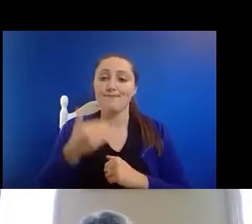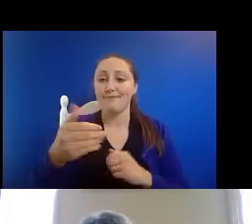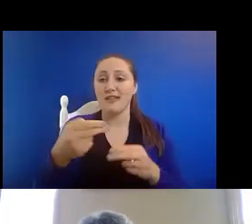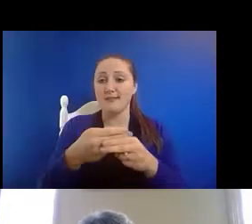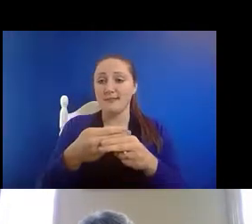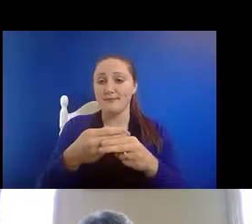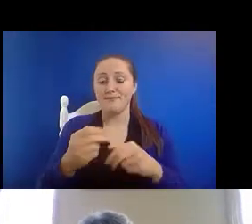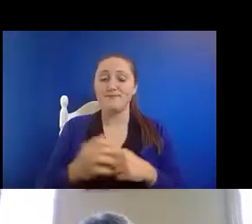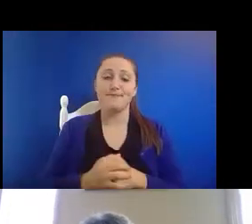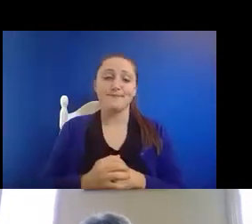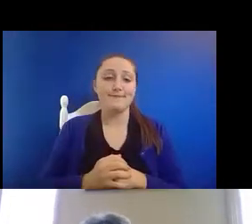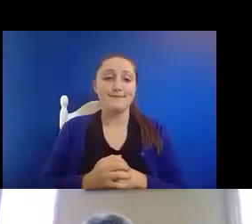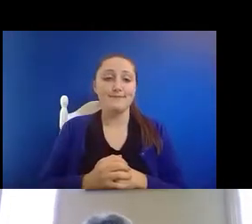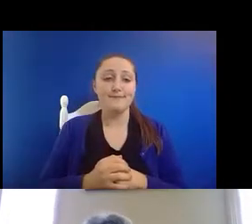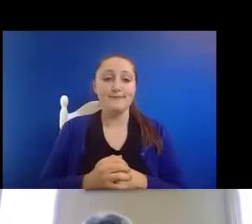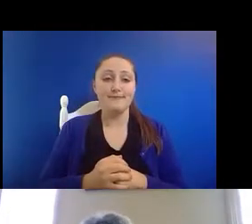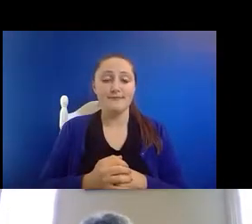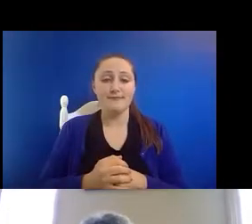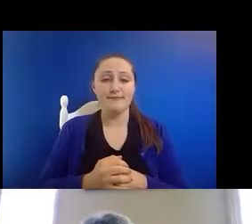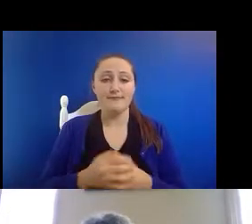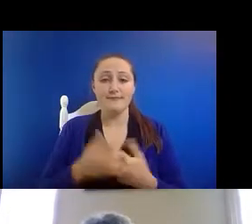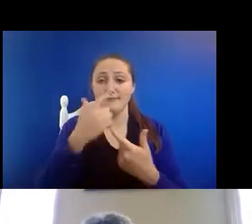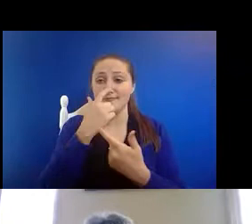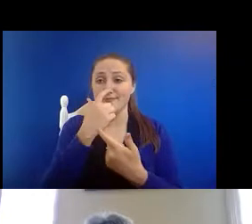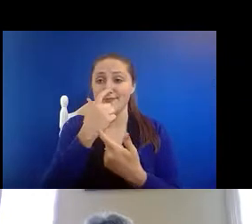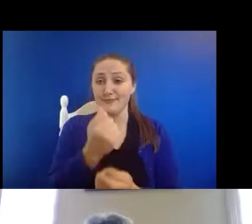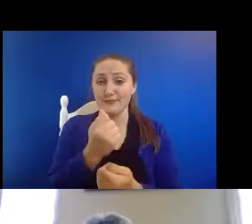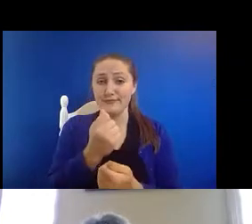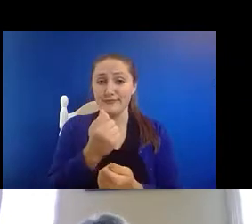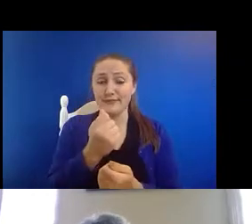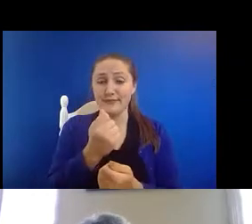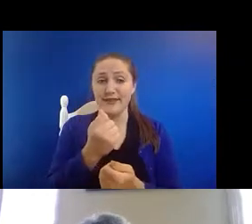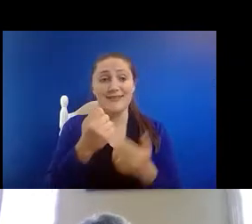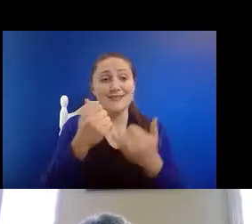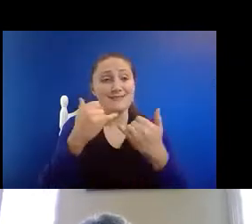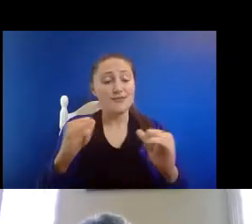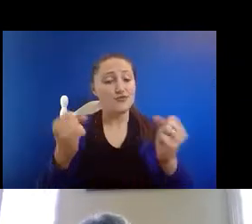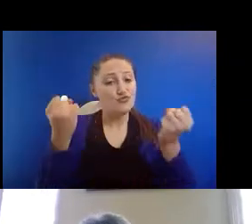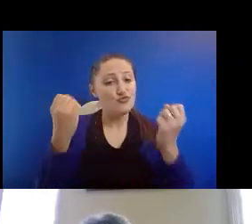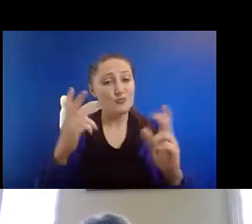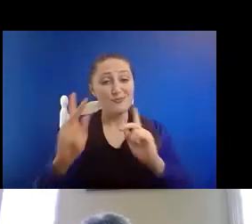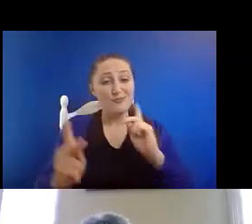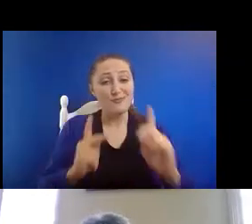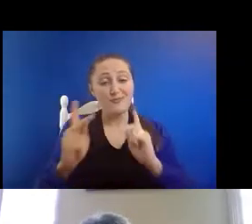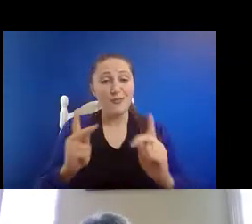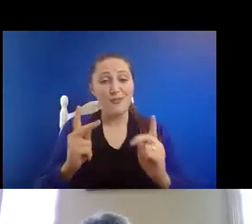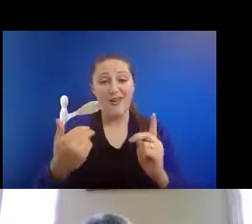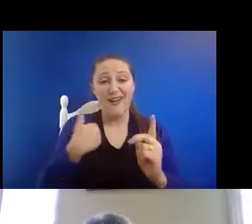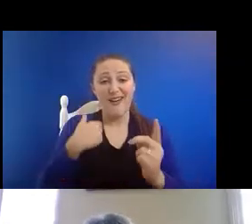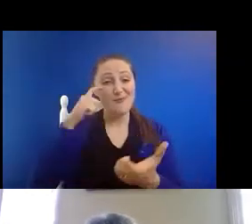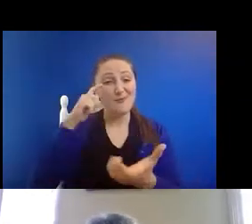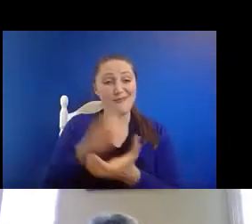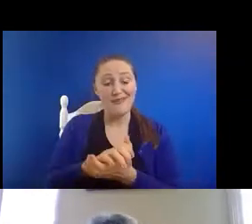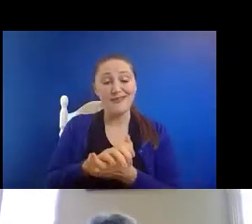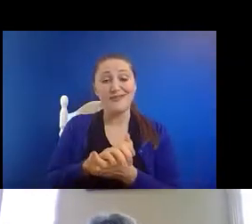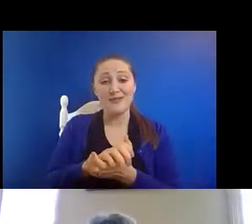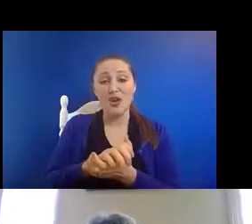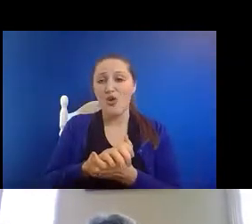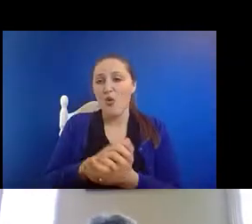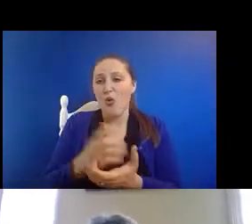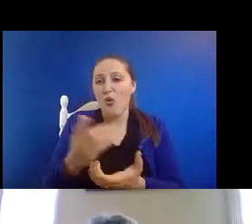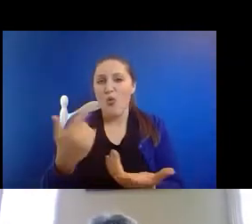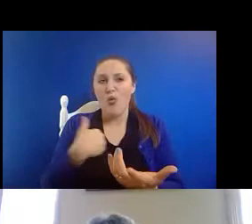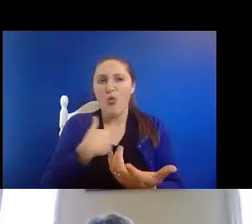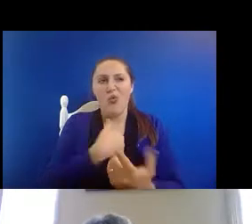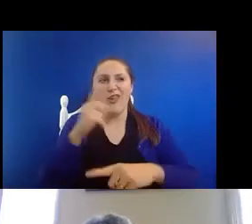But interestingly, what I find is that still too many people hold the belief that we can't do